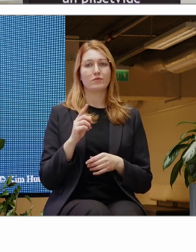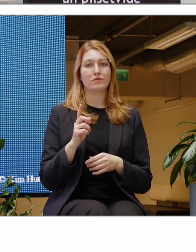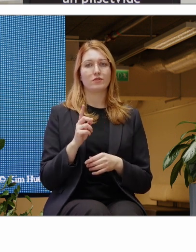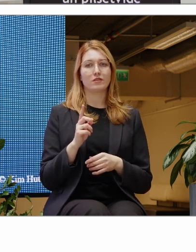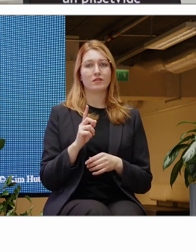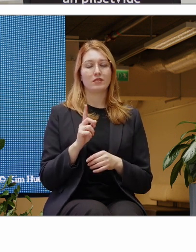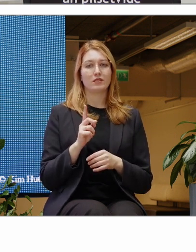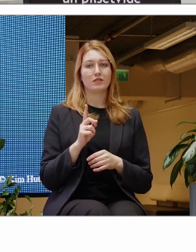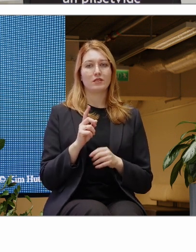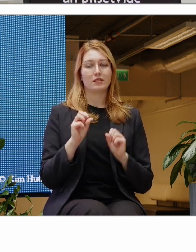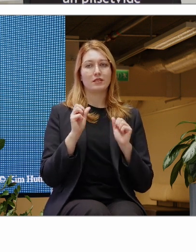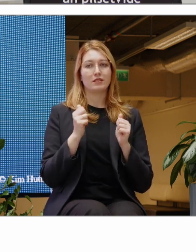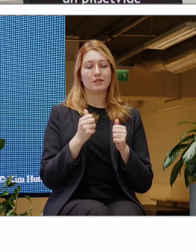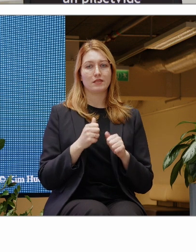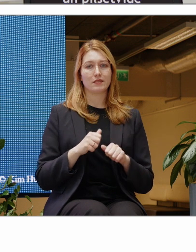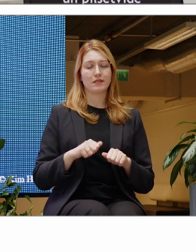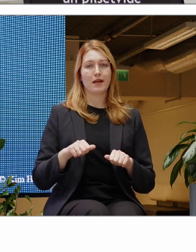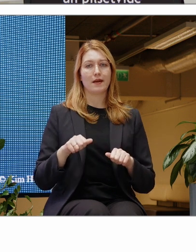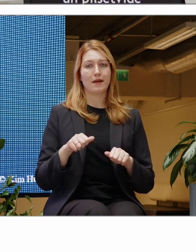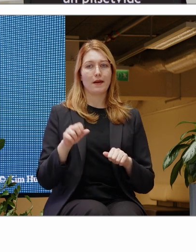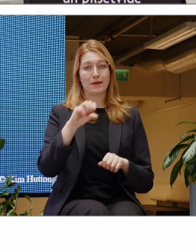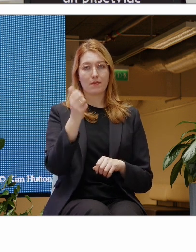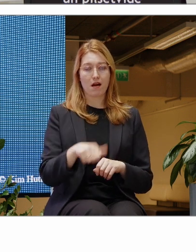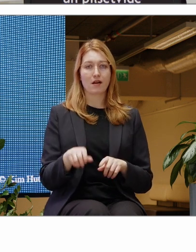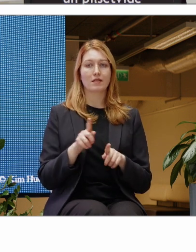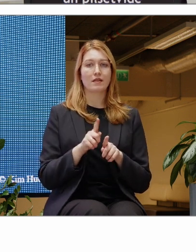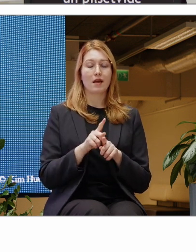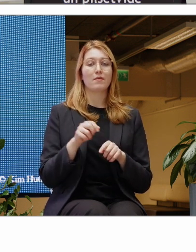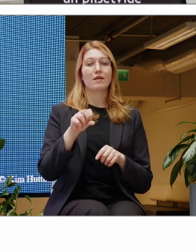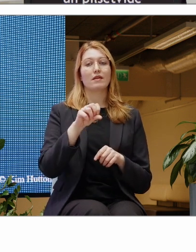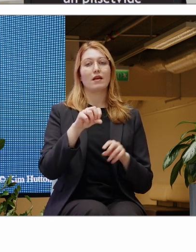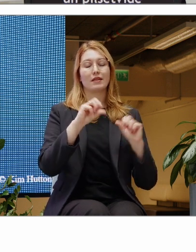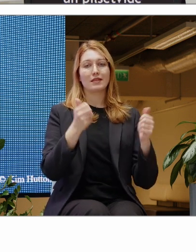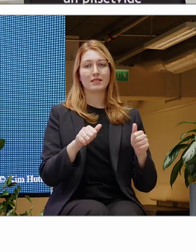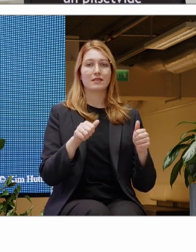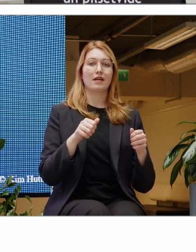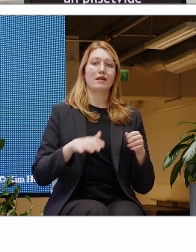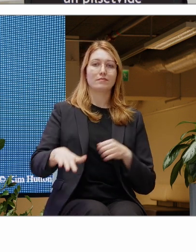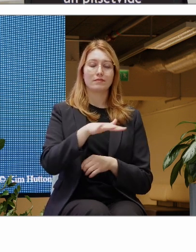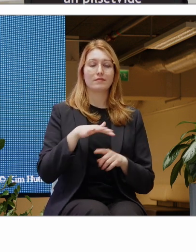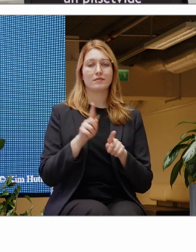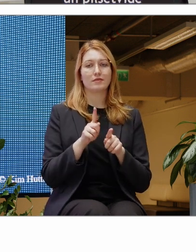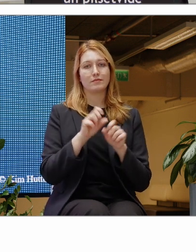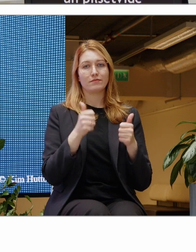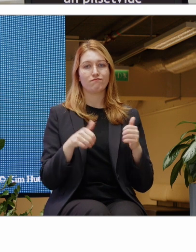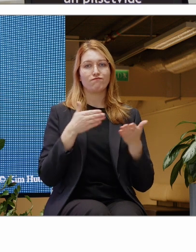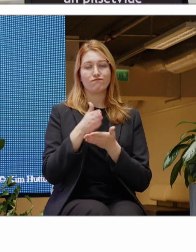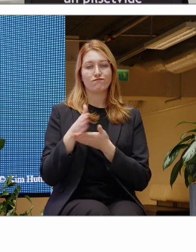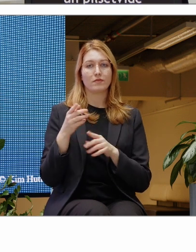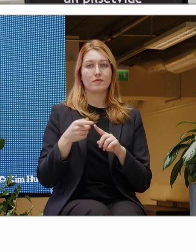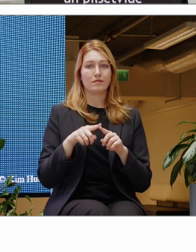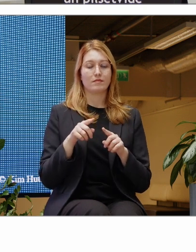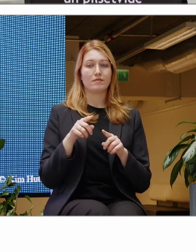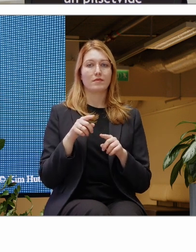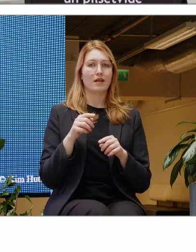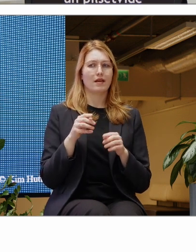an early stage to design in and design out, design in access and design out barriers, which is the most cost-effective resilience for